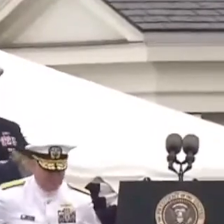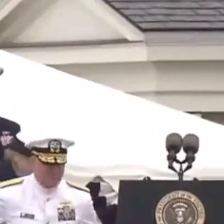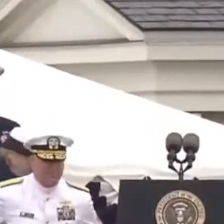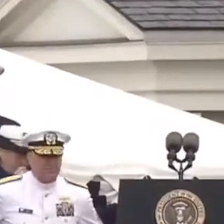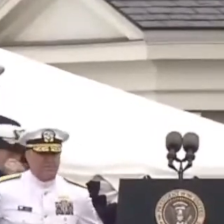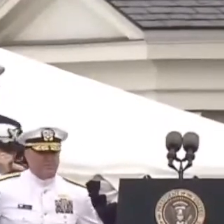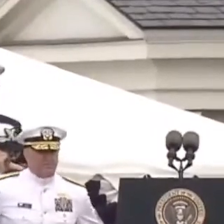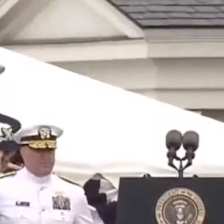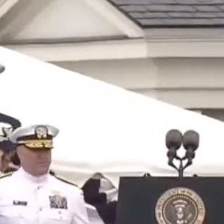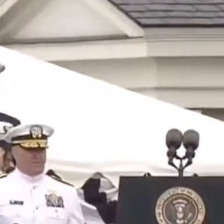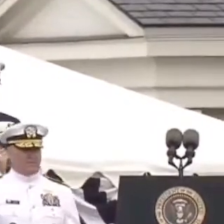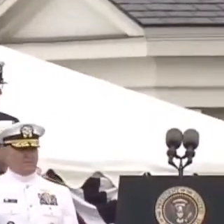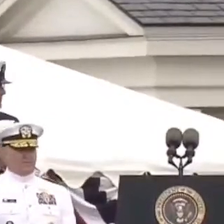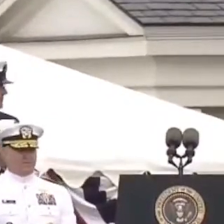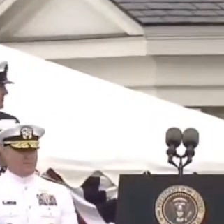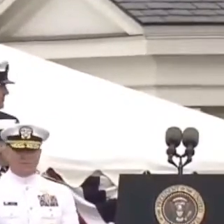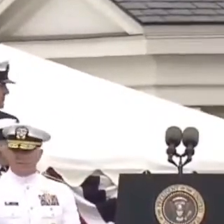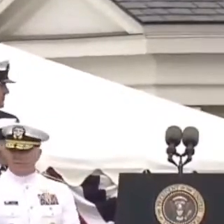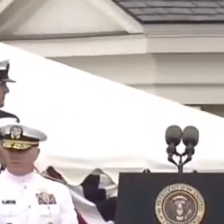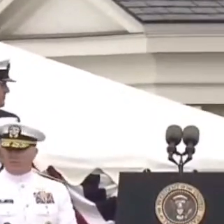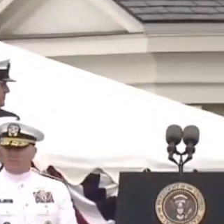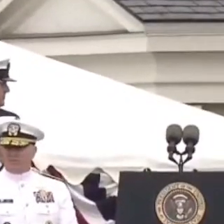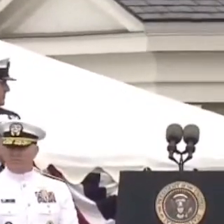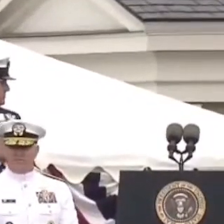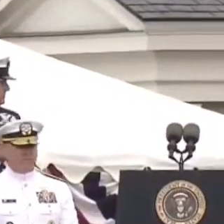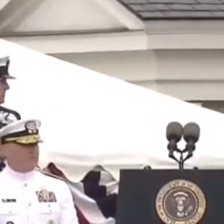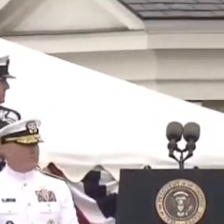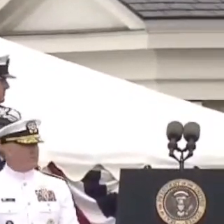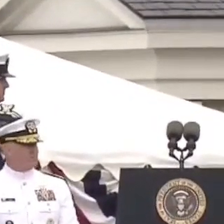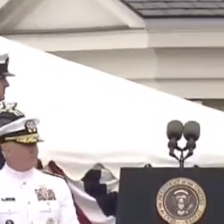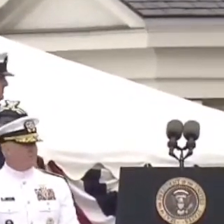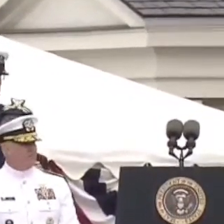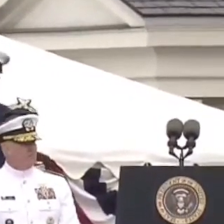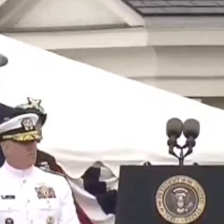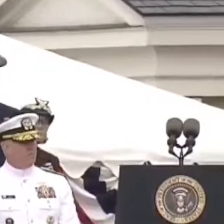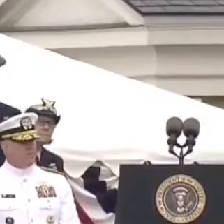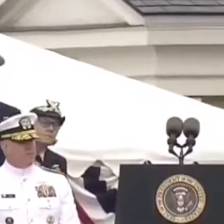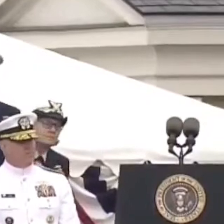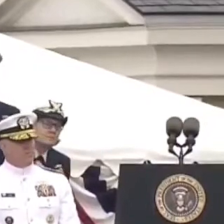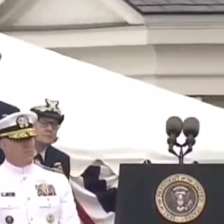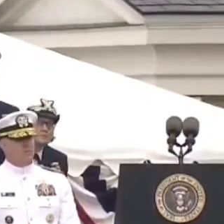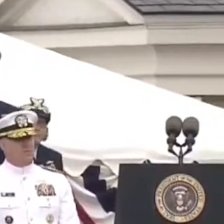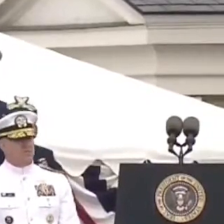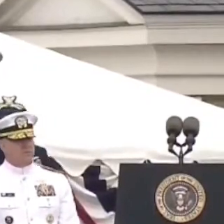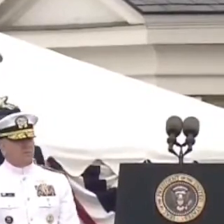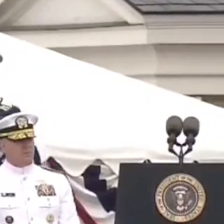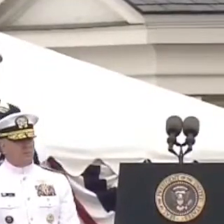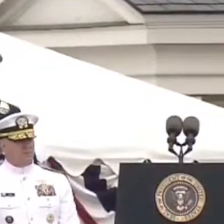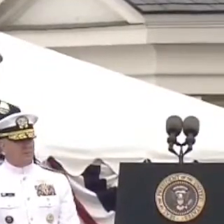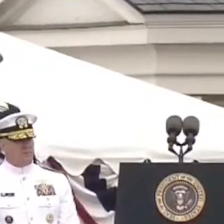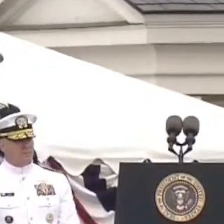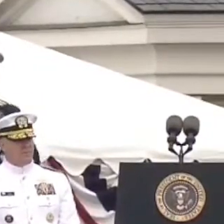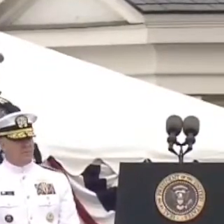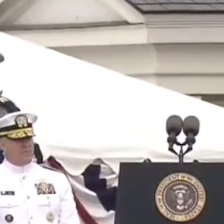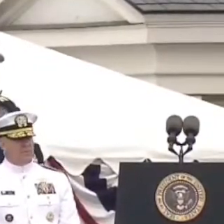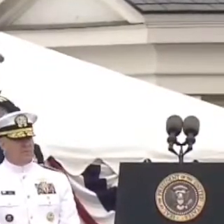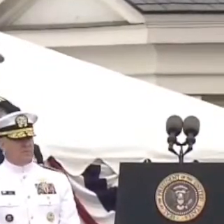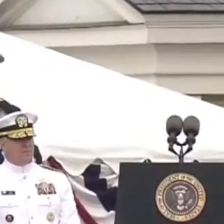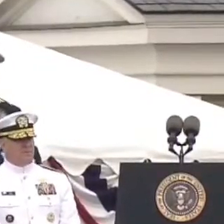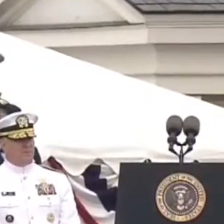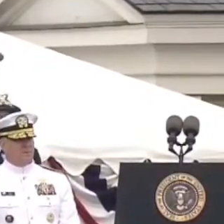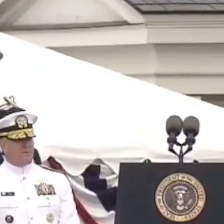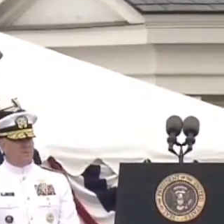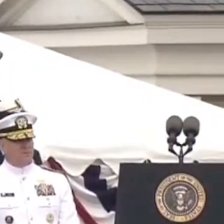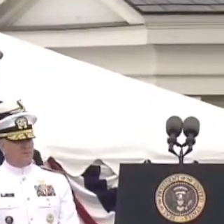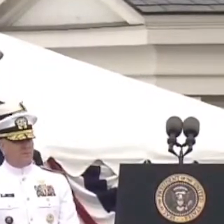For 44 years, this soldier stood to watch, while many of us lay